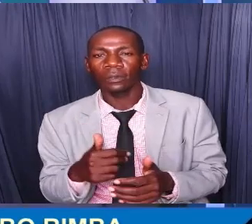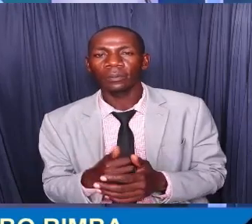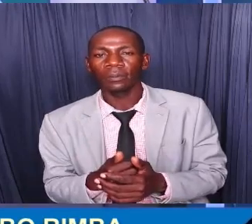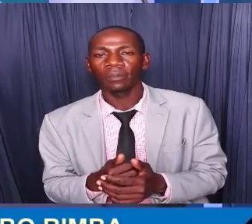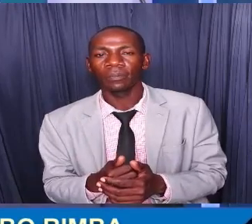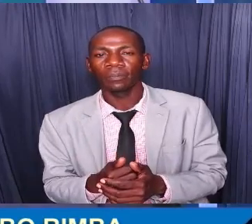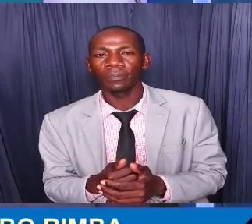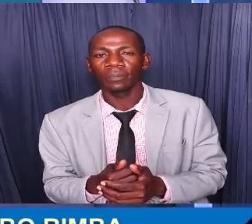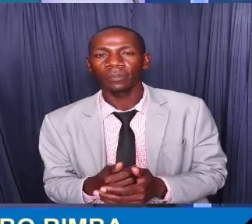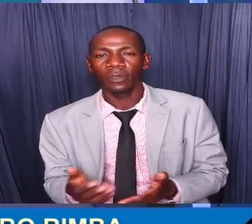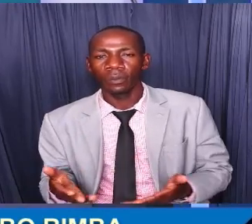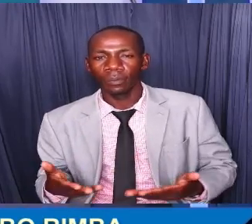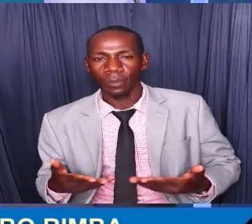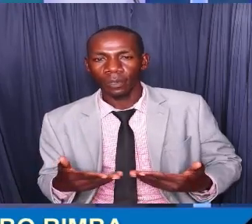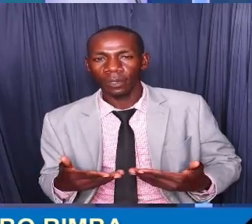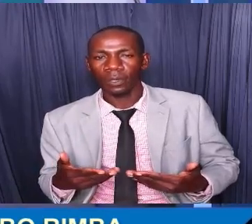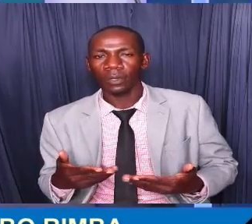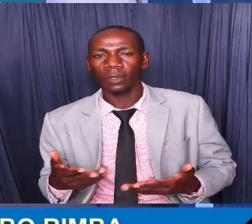okay.